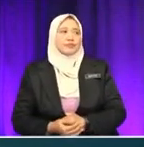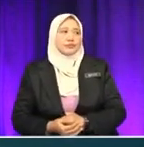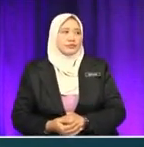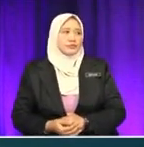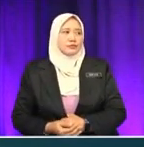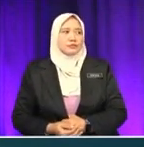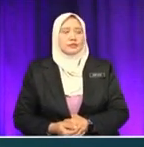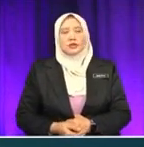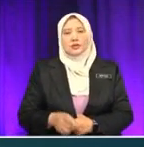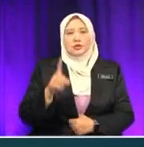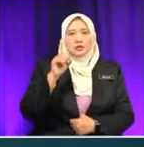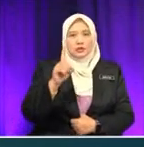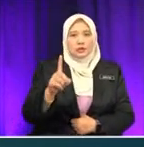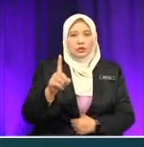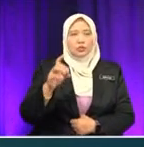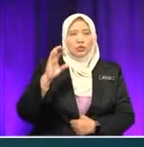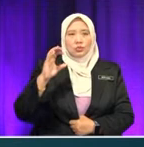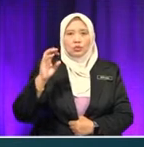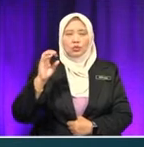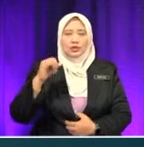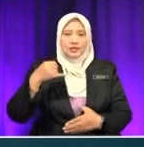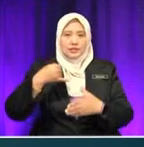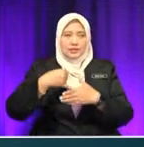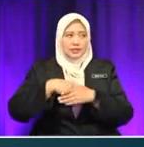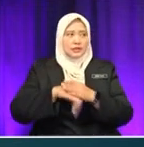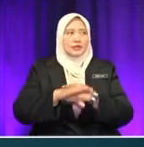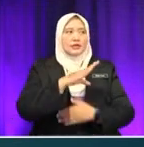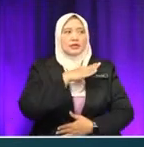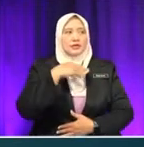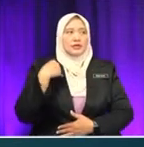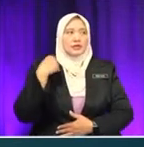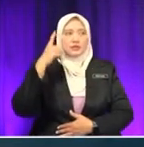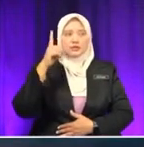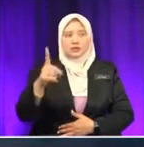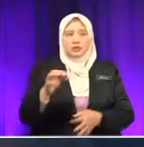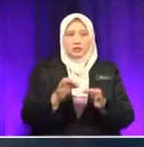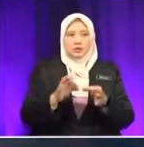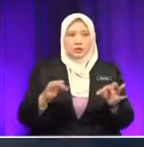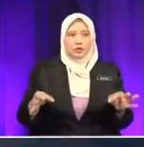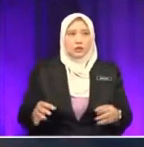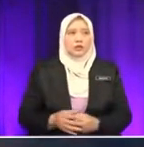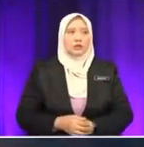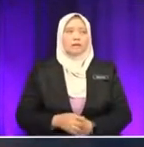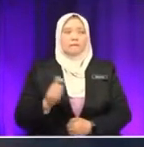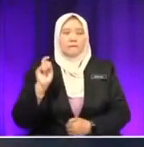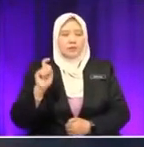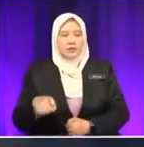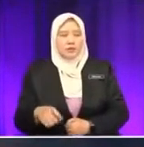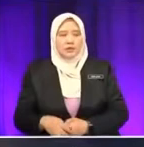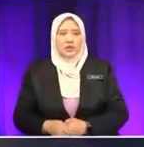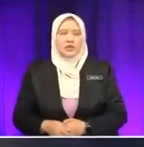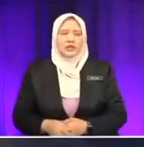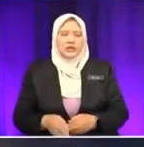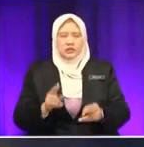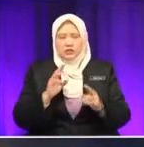sentence. High proficiency, 2 sentences. It doesn't matter. What matters is that speaking. Yeah, you need to